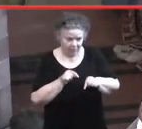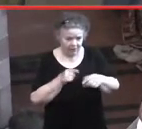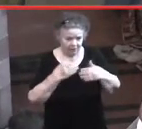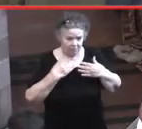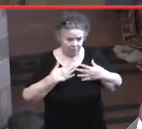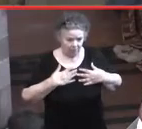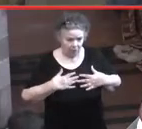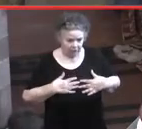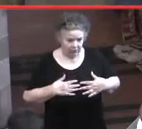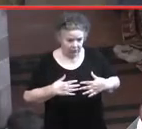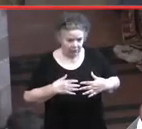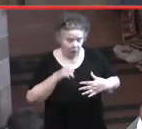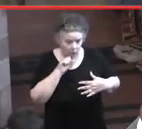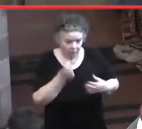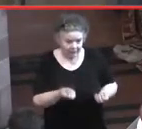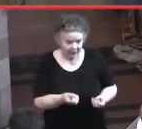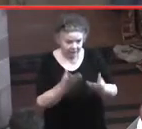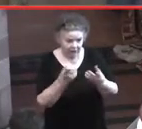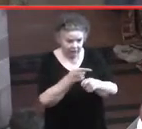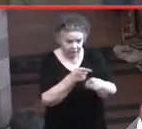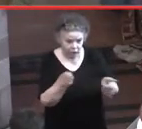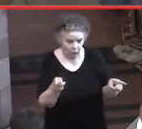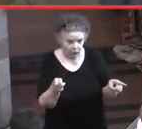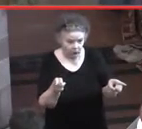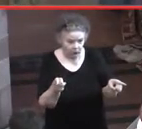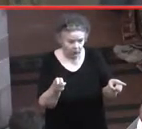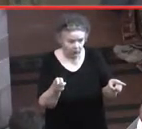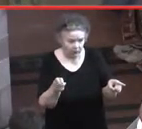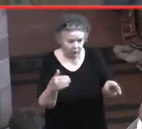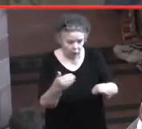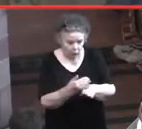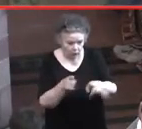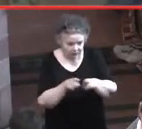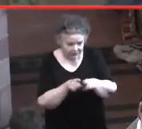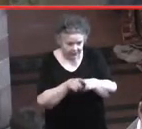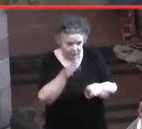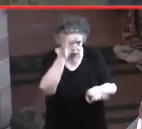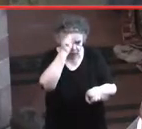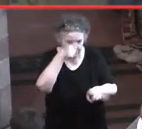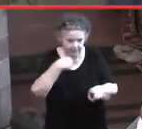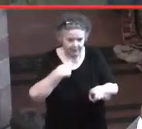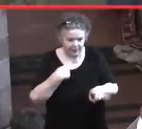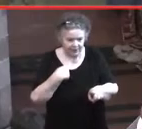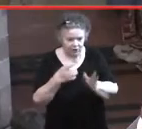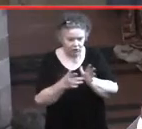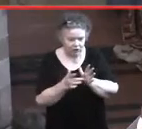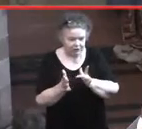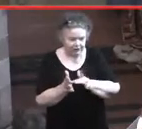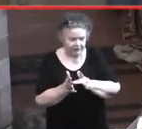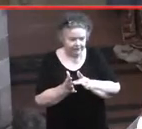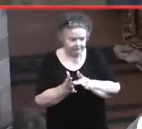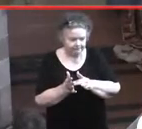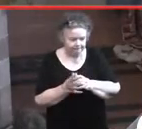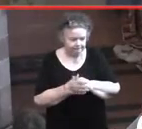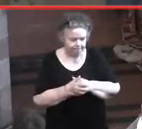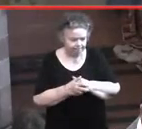is my body given for you. Do this in remembrance of me."